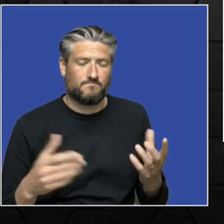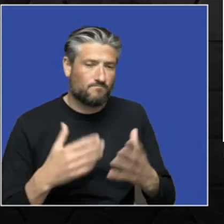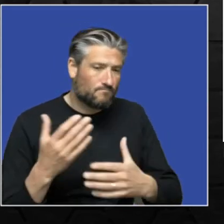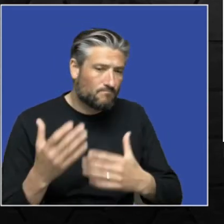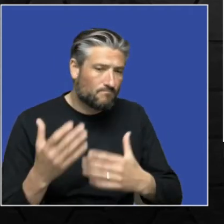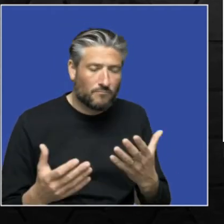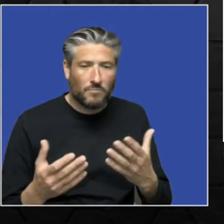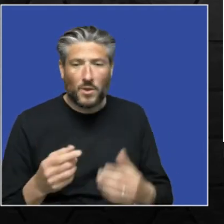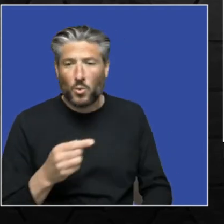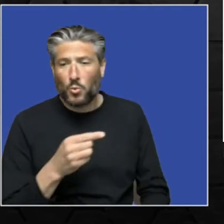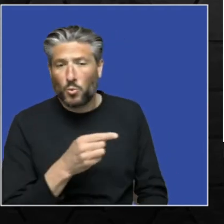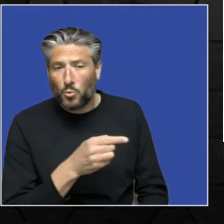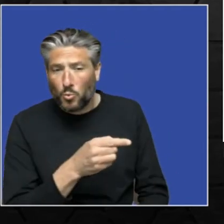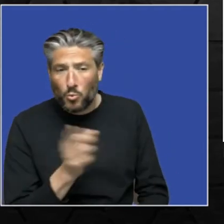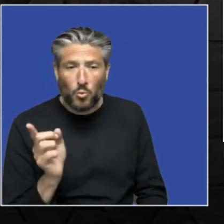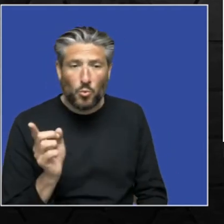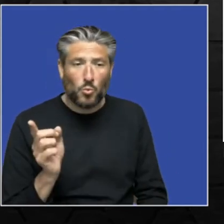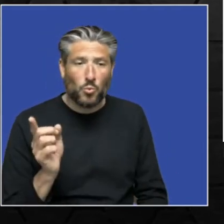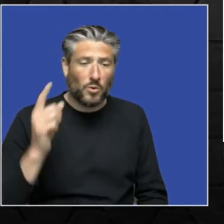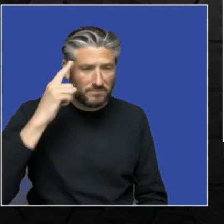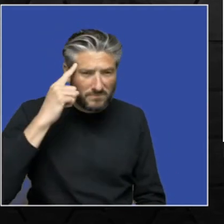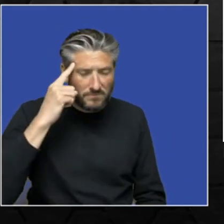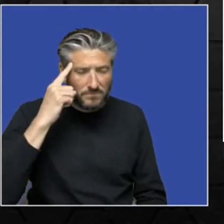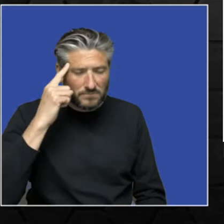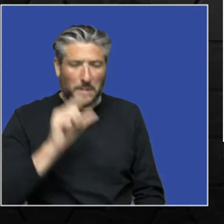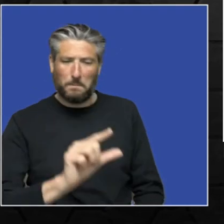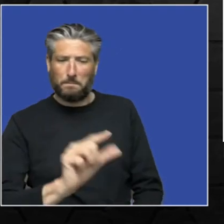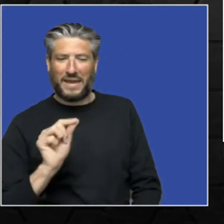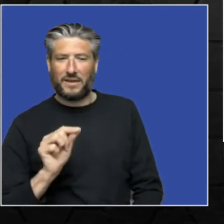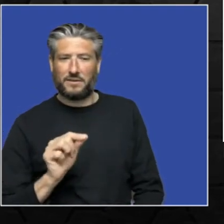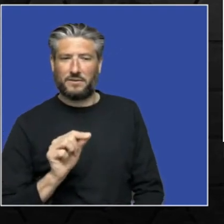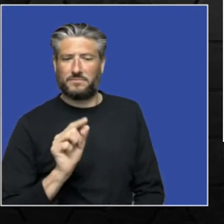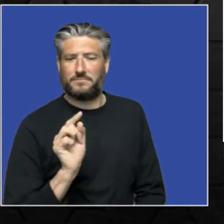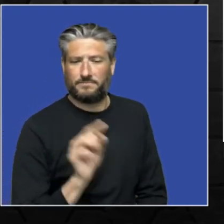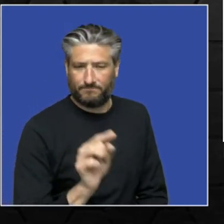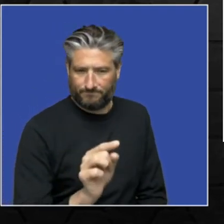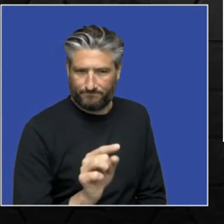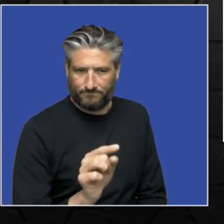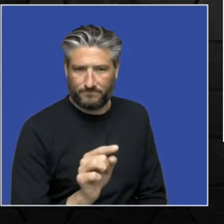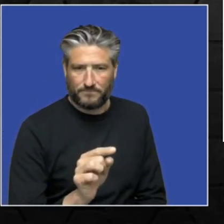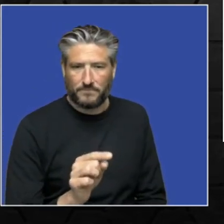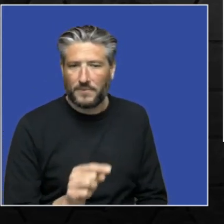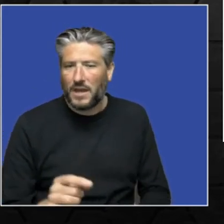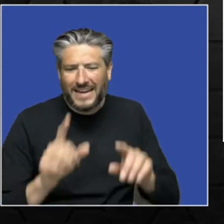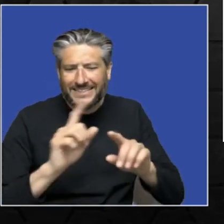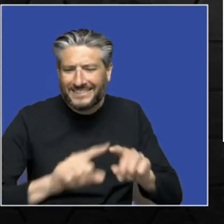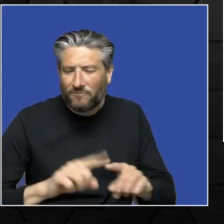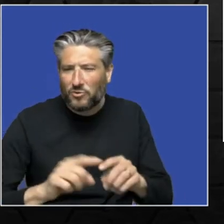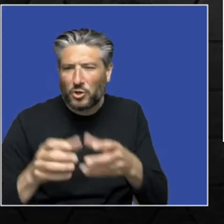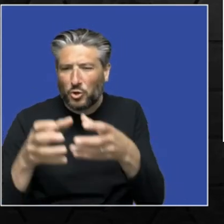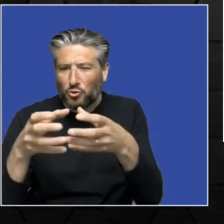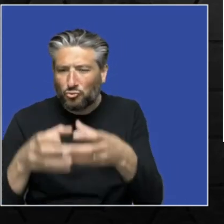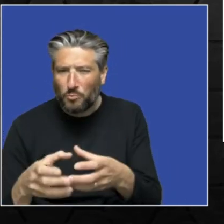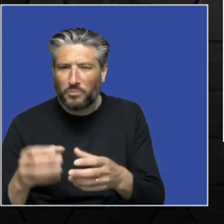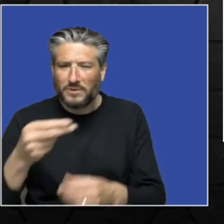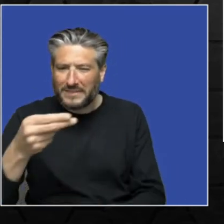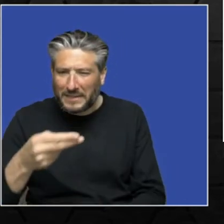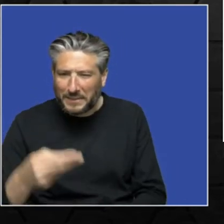we'll select a particular image here. All right, so here you can select categories, armor, events, and stuff like that, vases, teapots. So